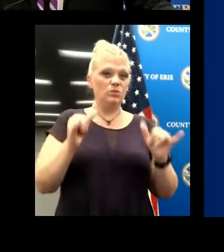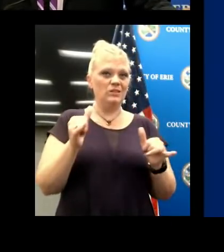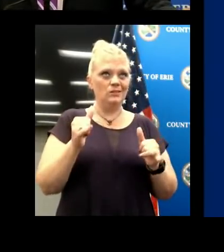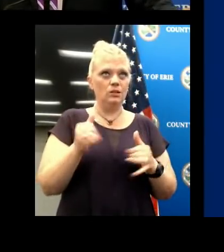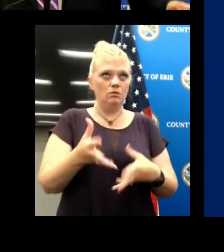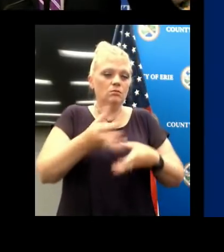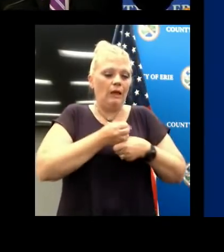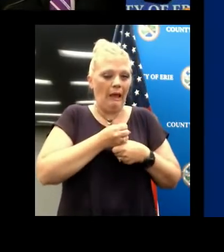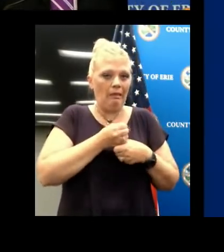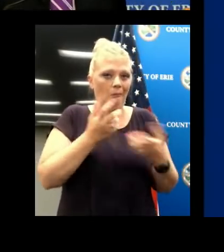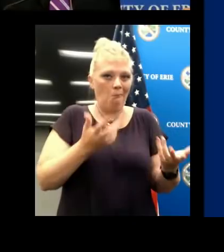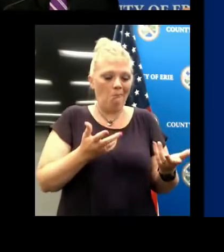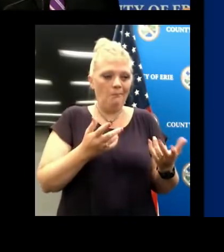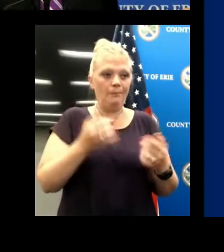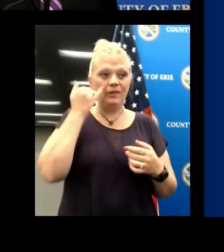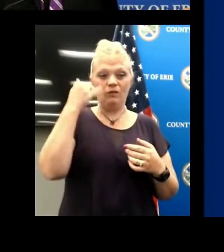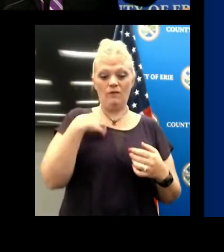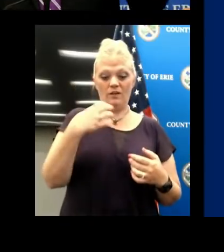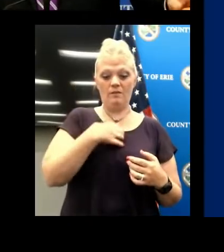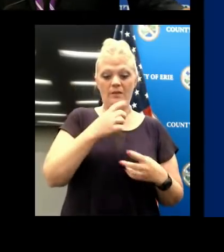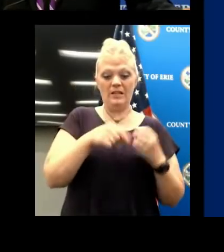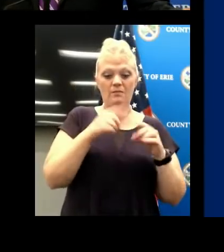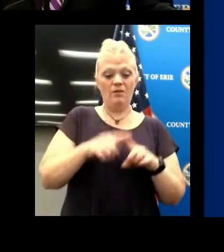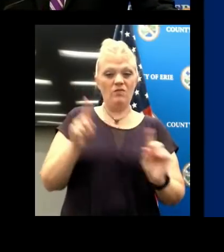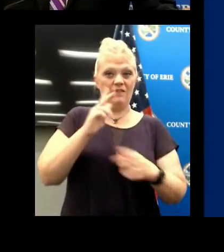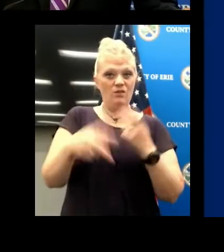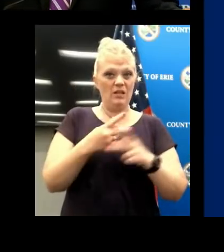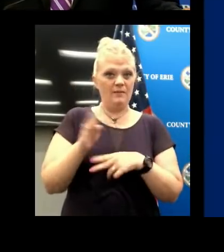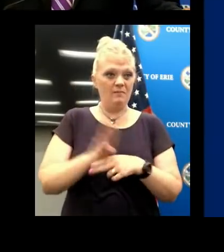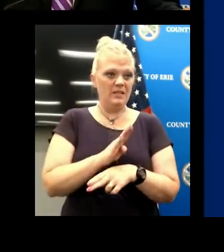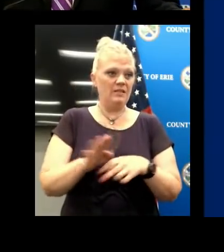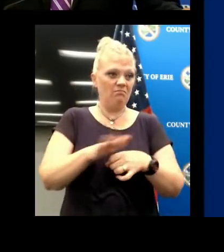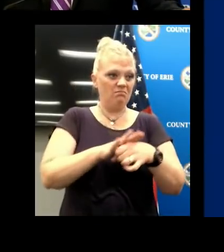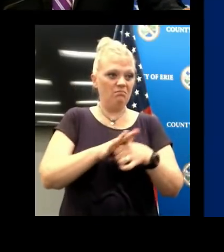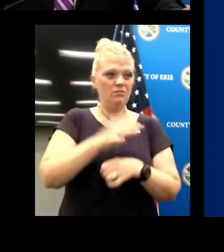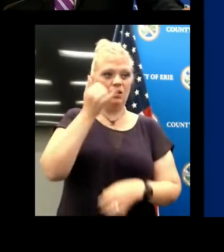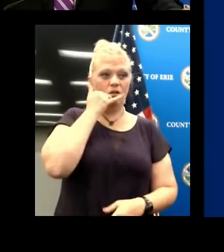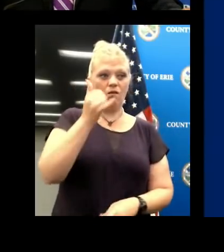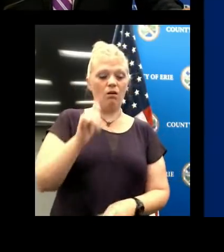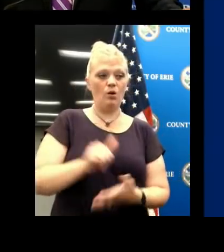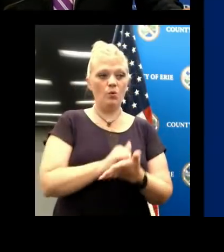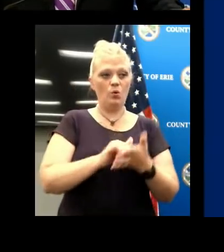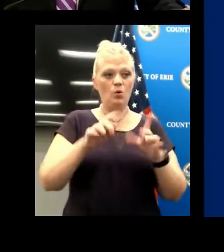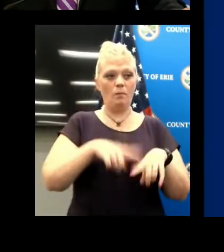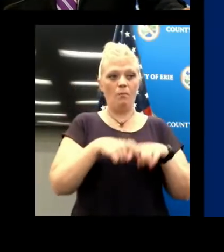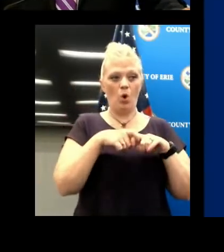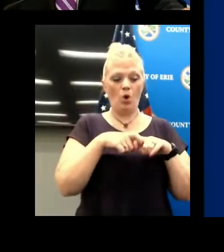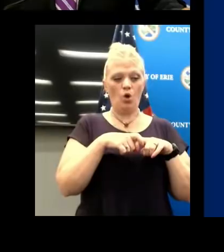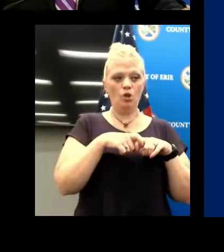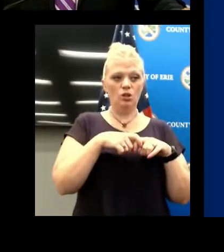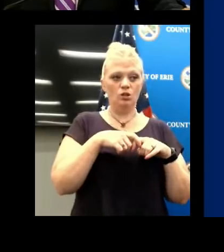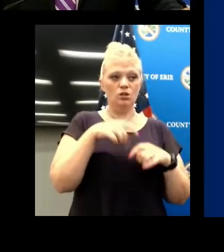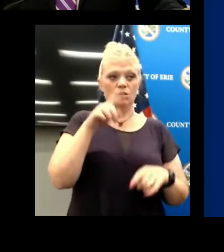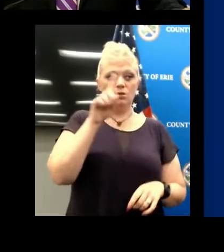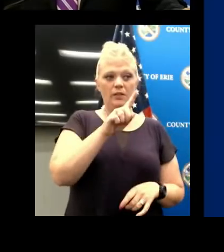them. And then if you have complaints about other types of businesses, locations, you should call the New York Pause hotline